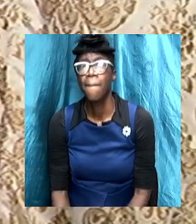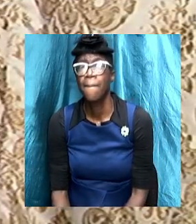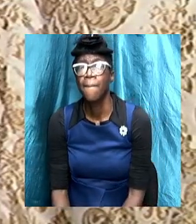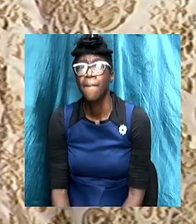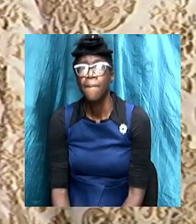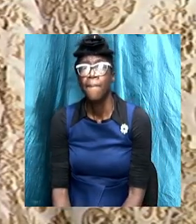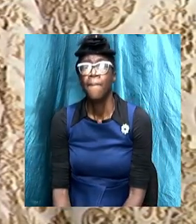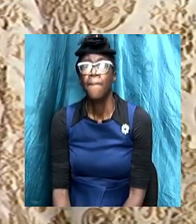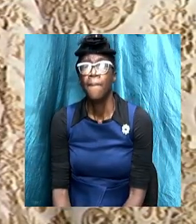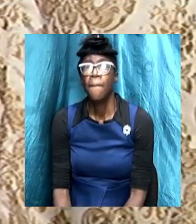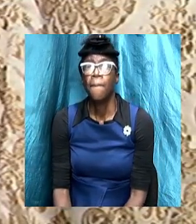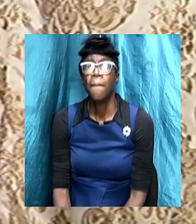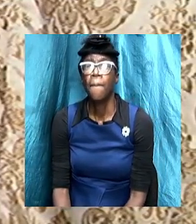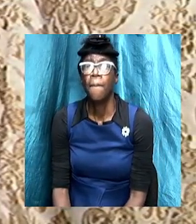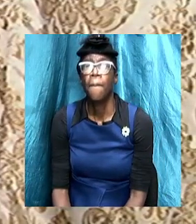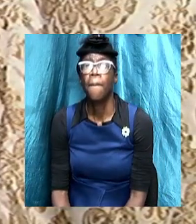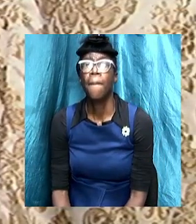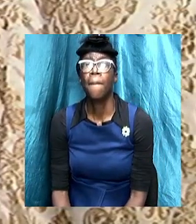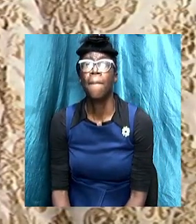So,